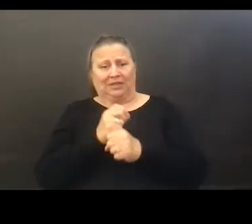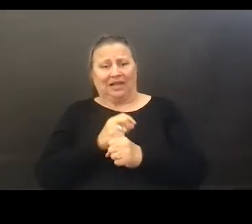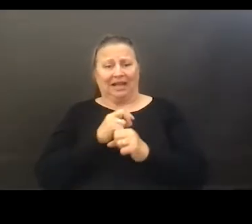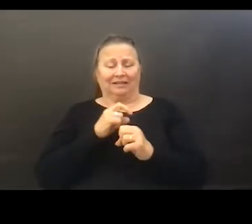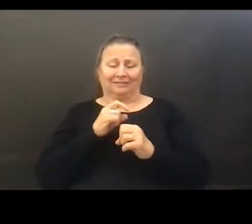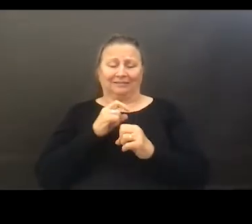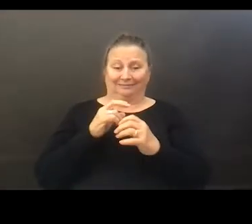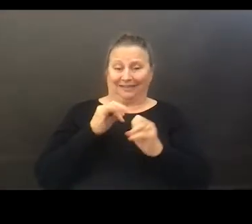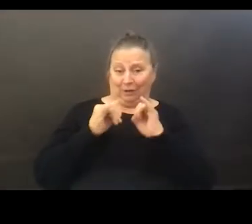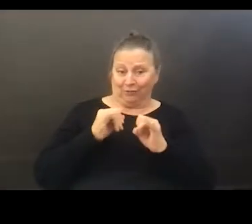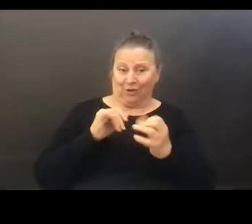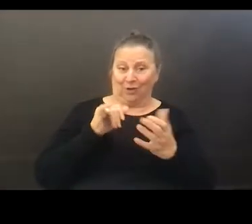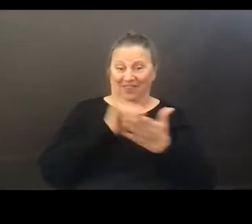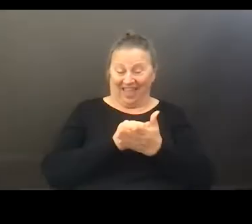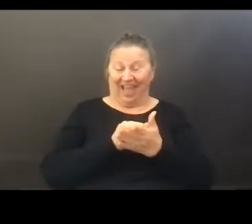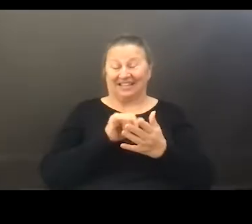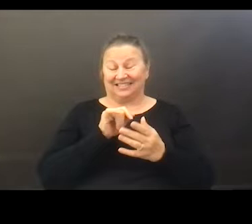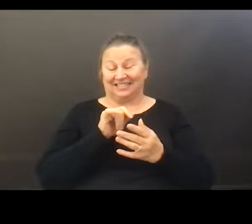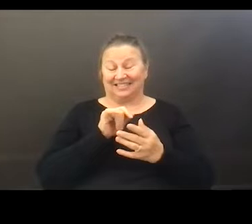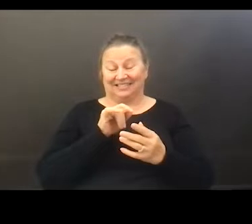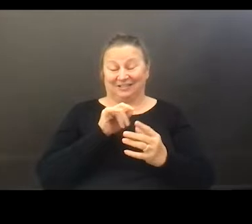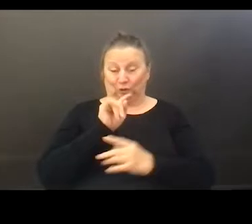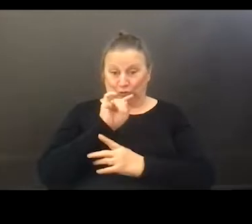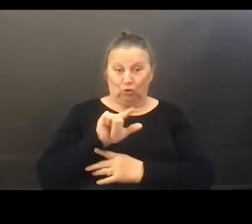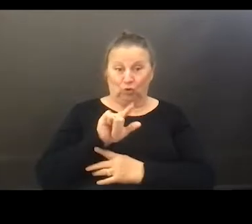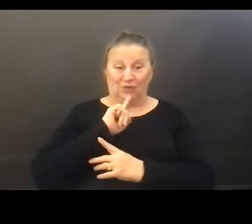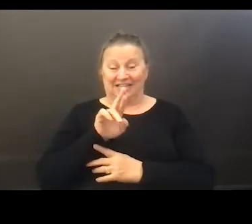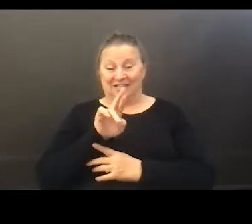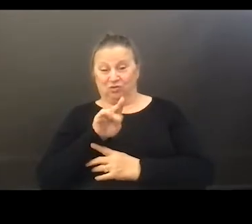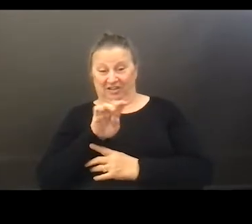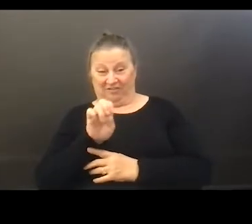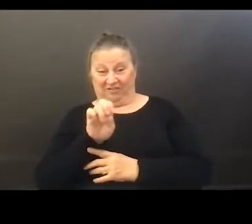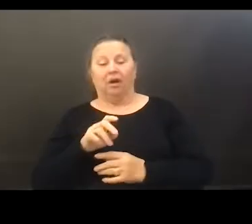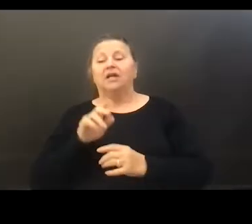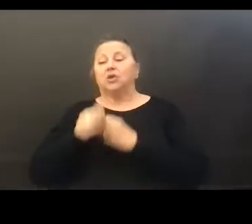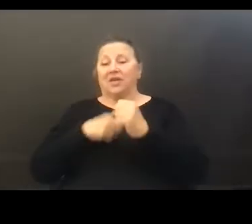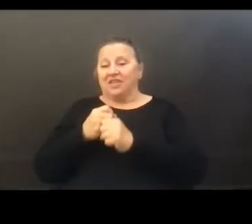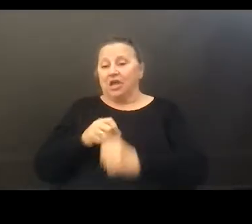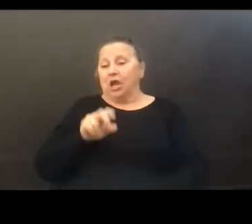2022, your chances of scoring an interview, you should use a 2-page resume.